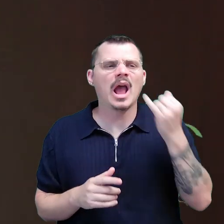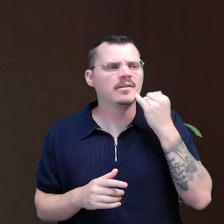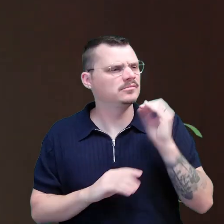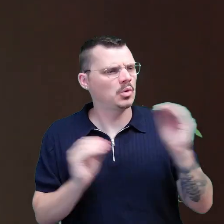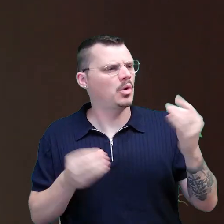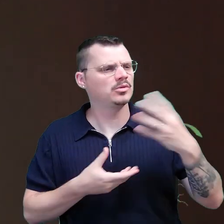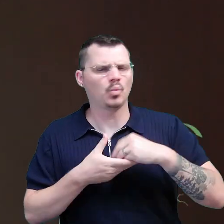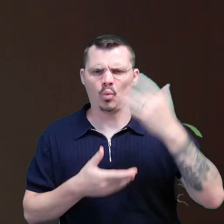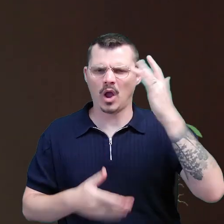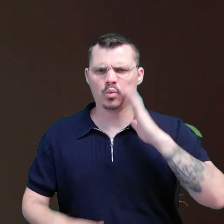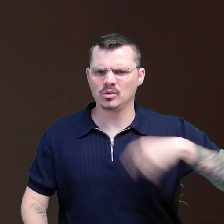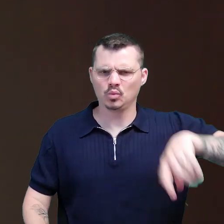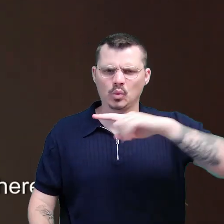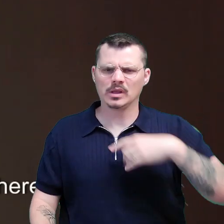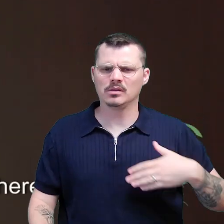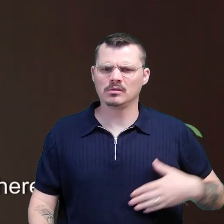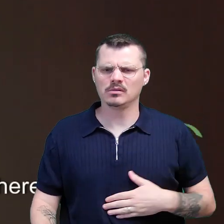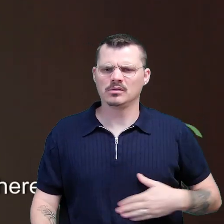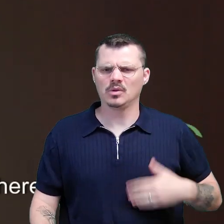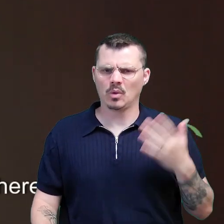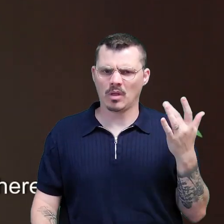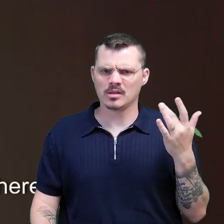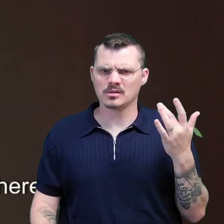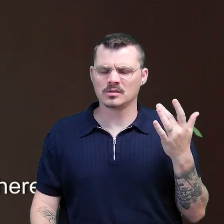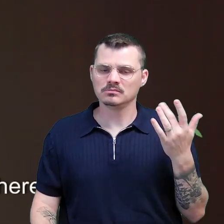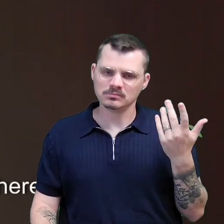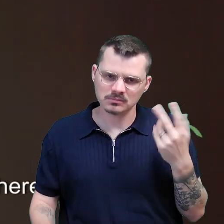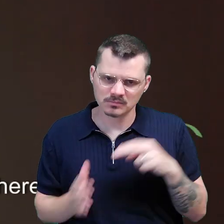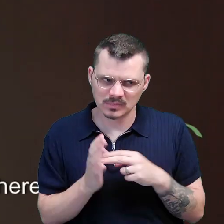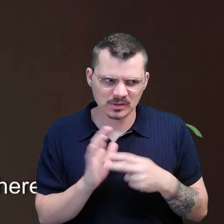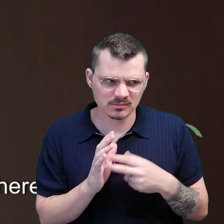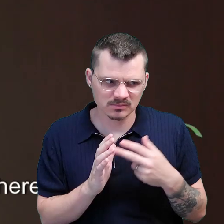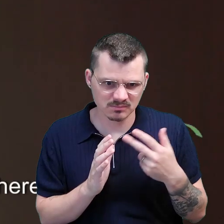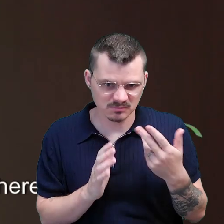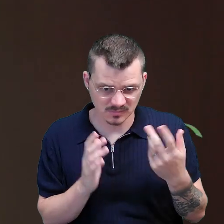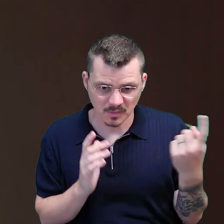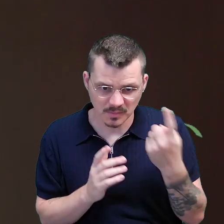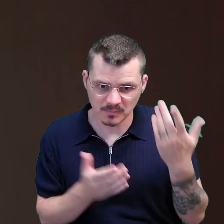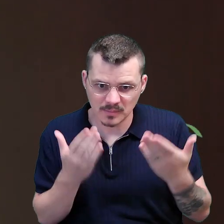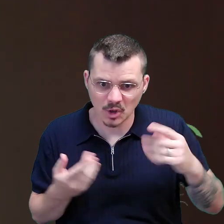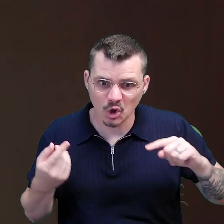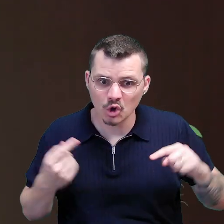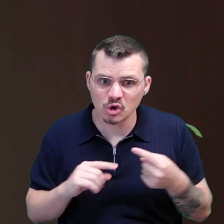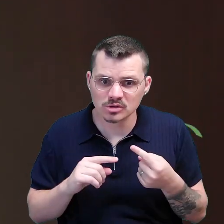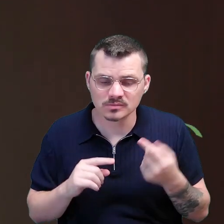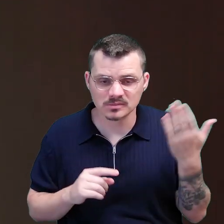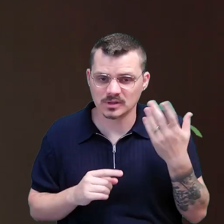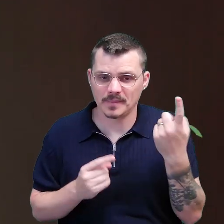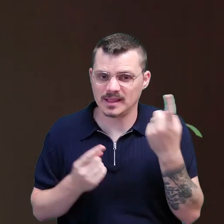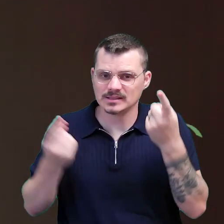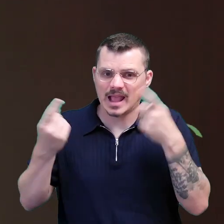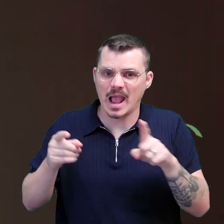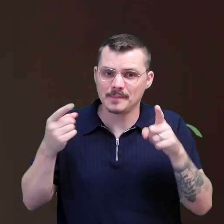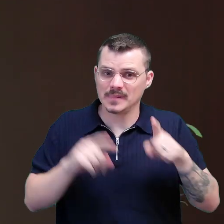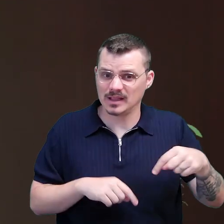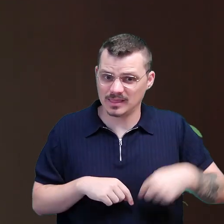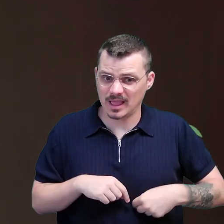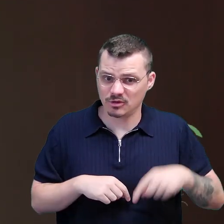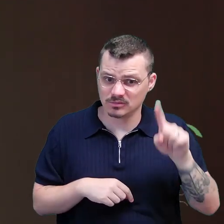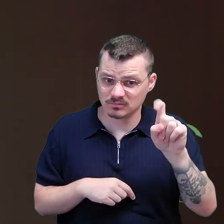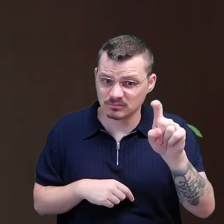do that? Well, maybe it's because something hurts there. Maybe there's something going on.